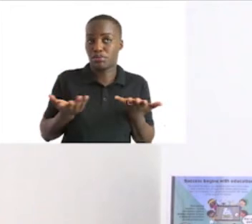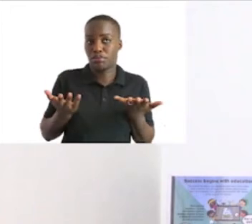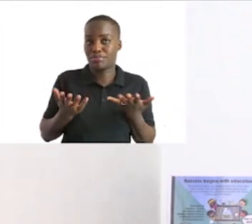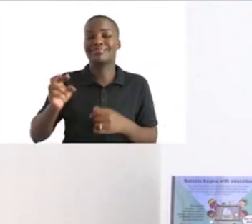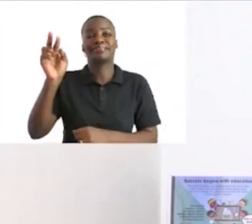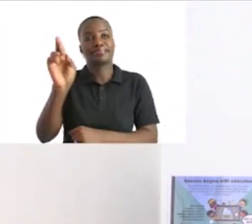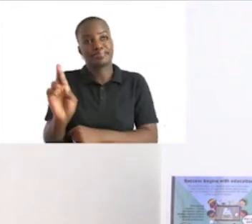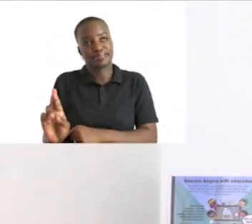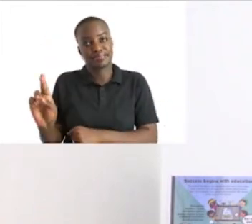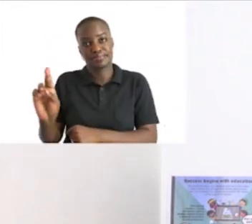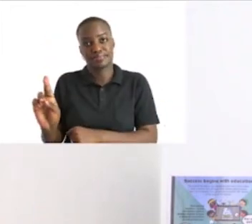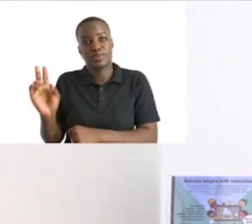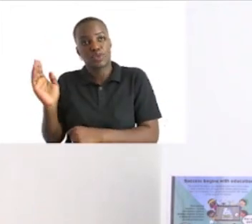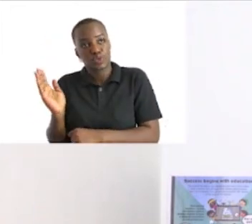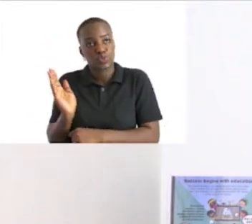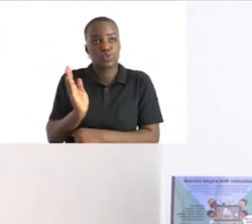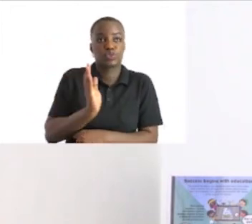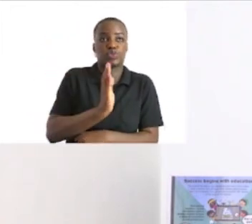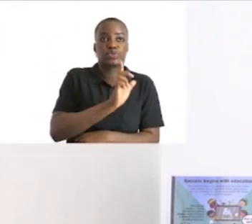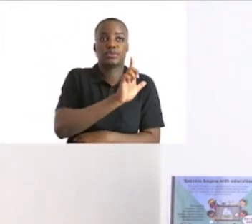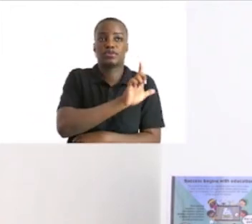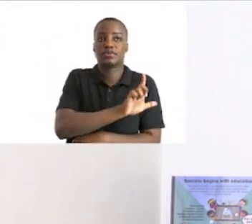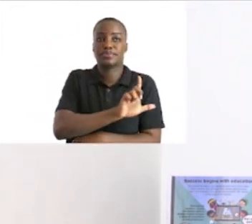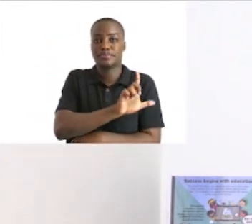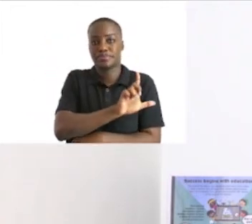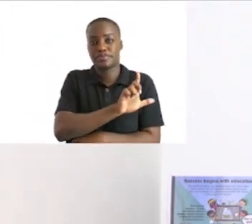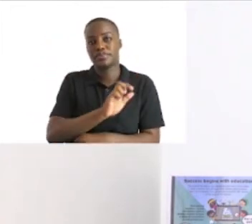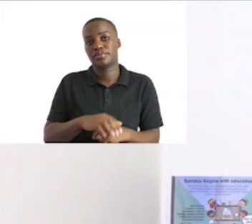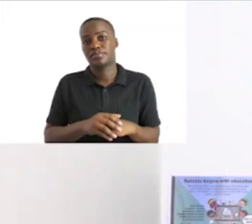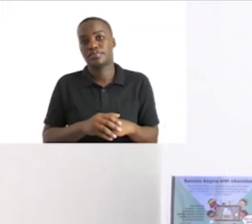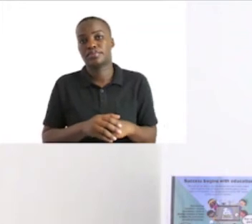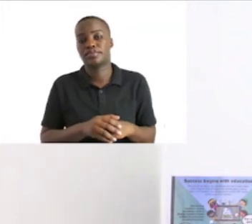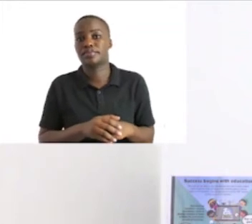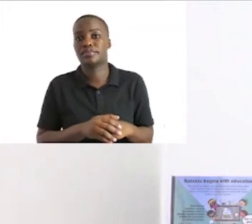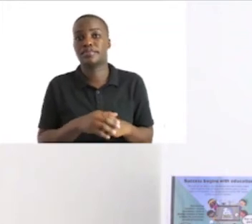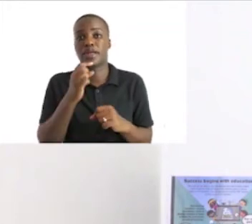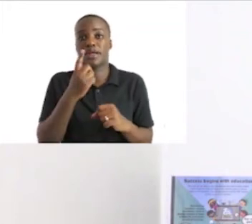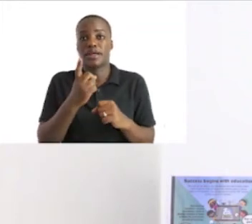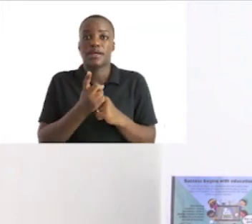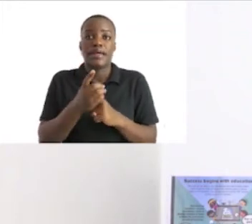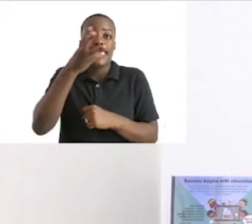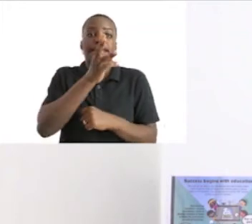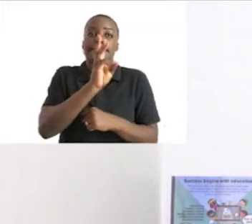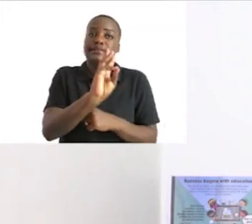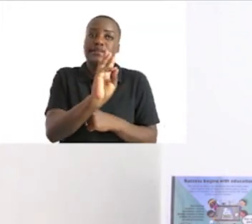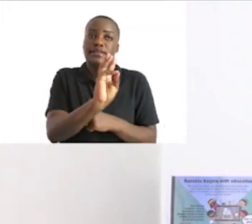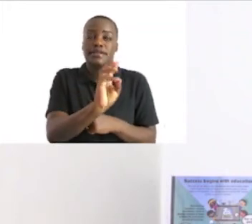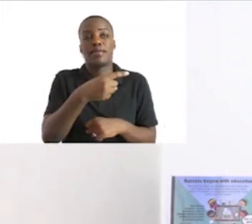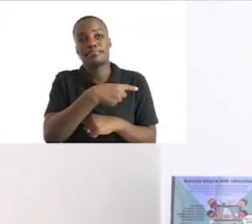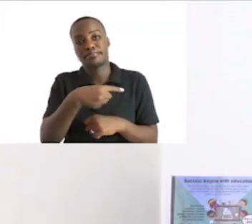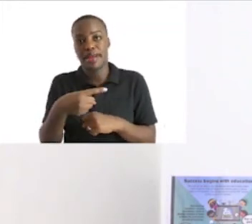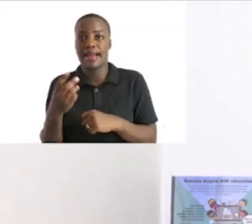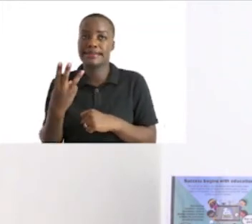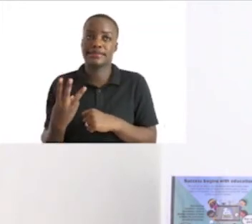from the right and come to the left. So it will now say 6